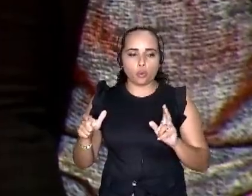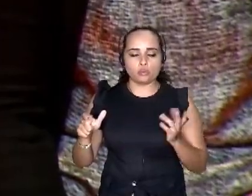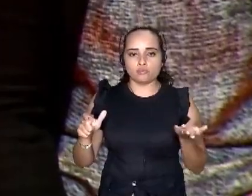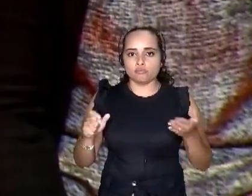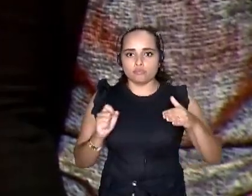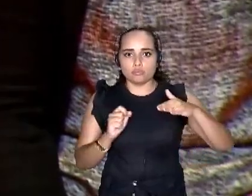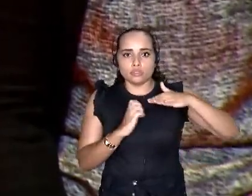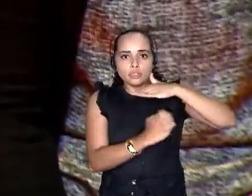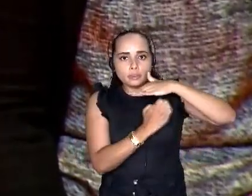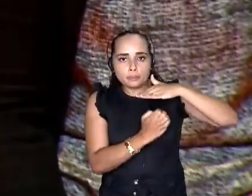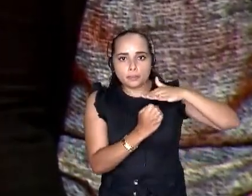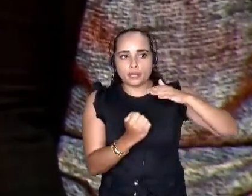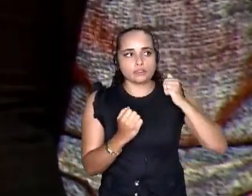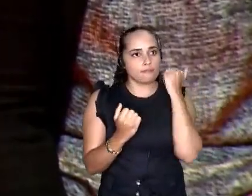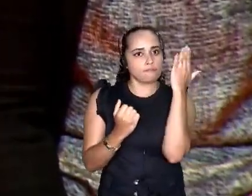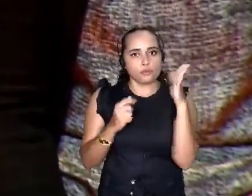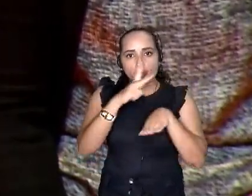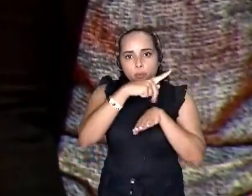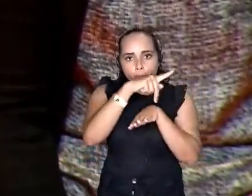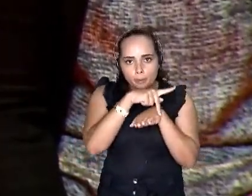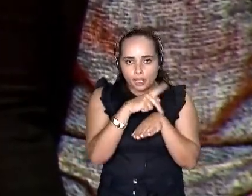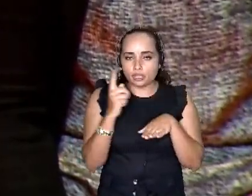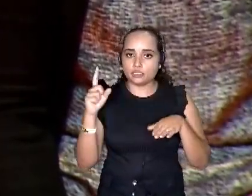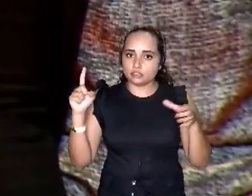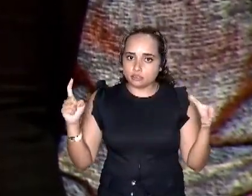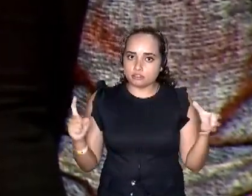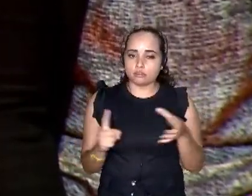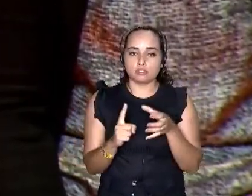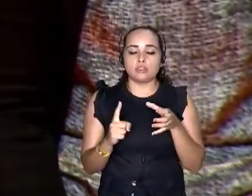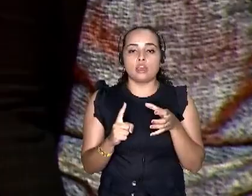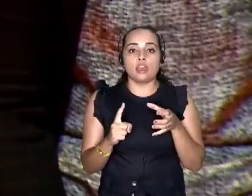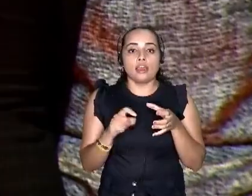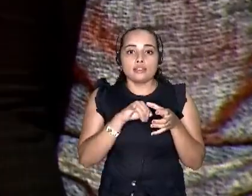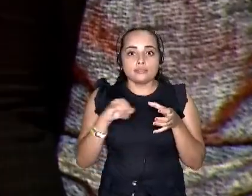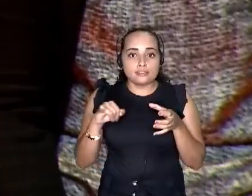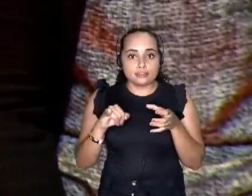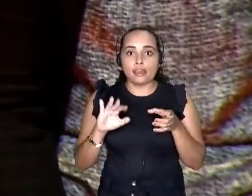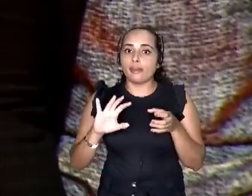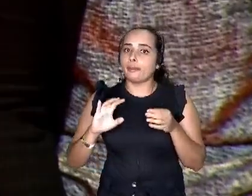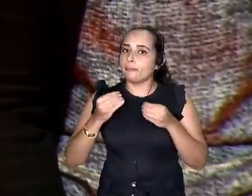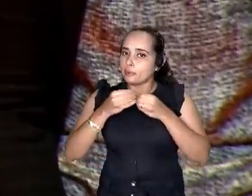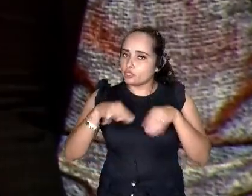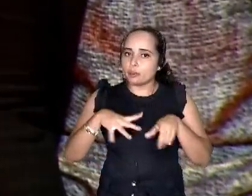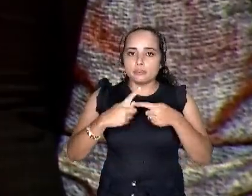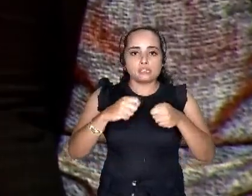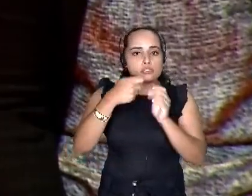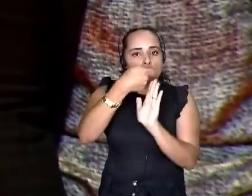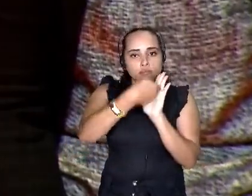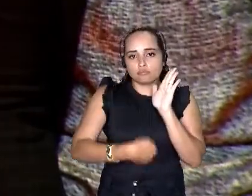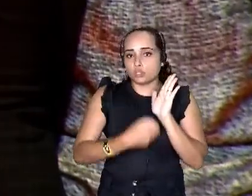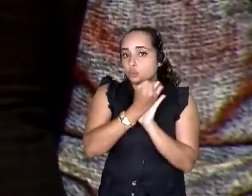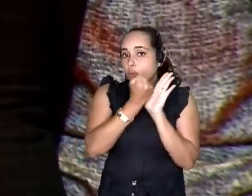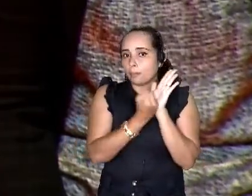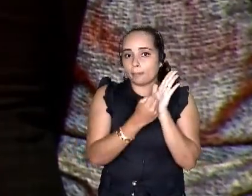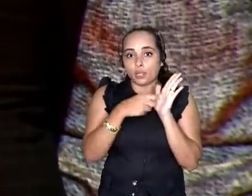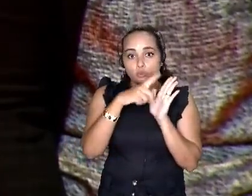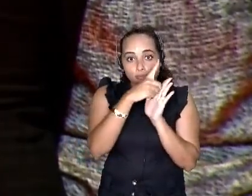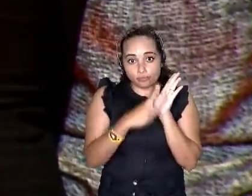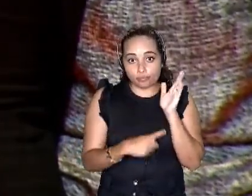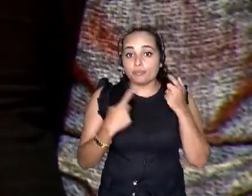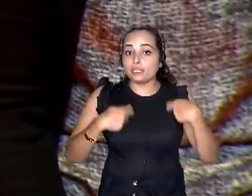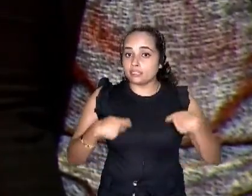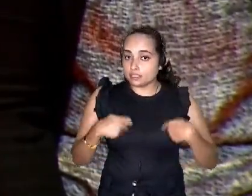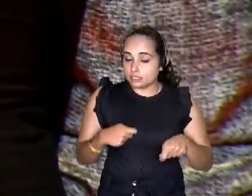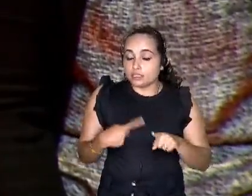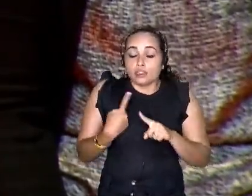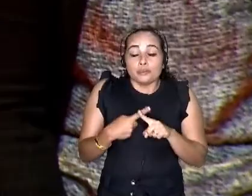triggered if it were an unrelated party, now you need to document that. And I think that the risk, I think this is what the question might be trying